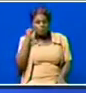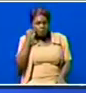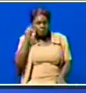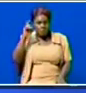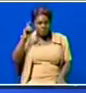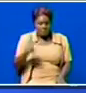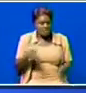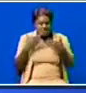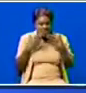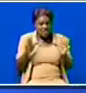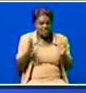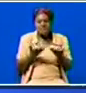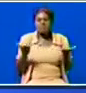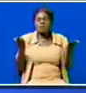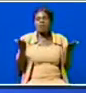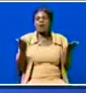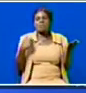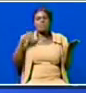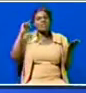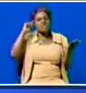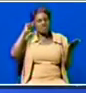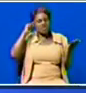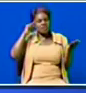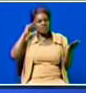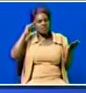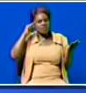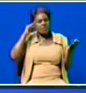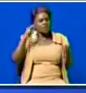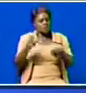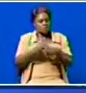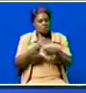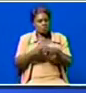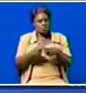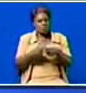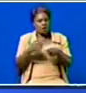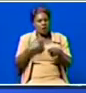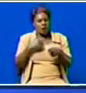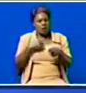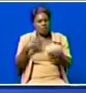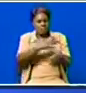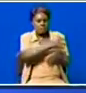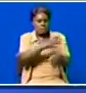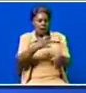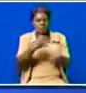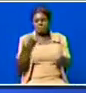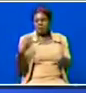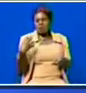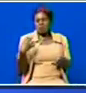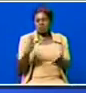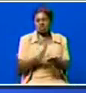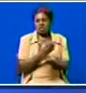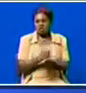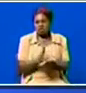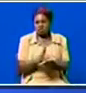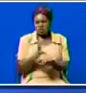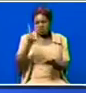must end somewhere. I think sooner than we think, there will be some kind of power sharing. But the ultimate